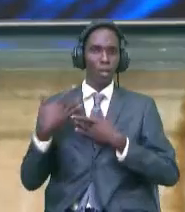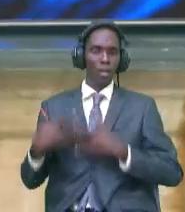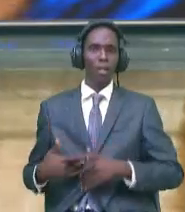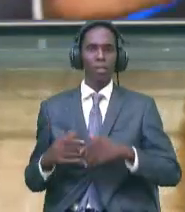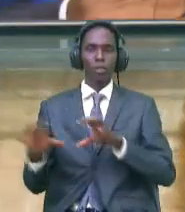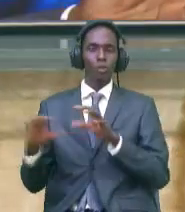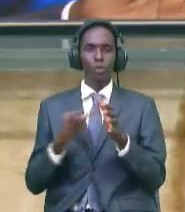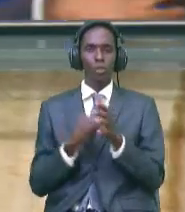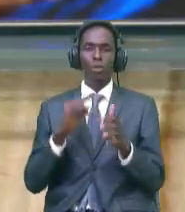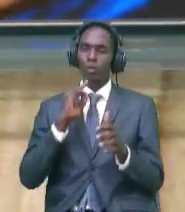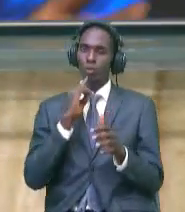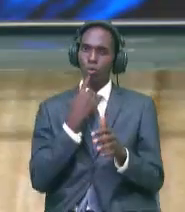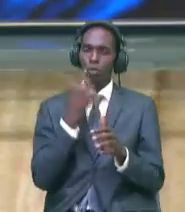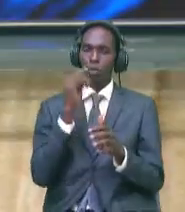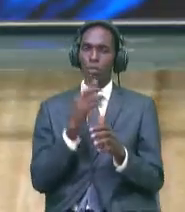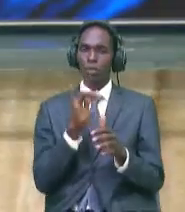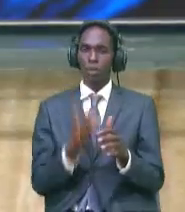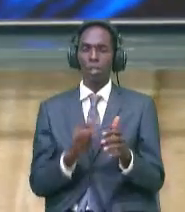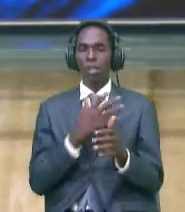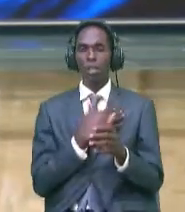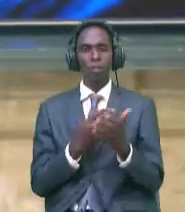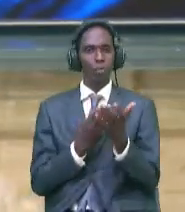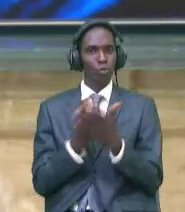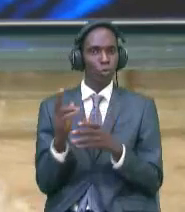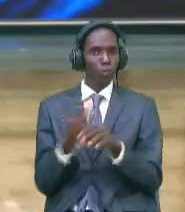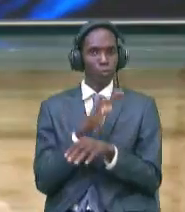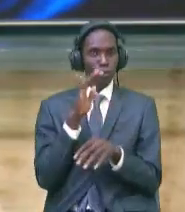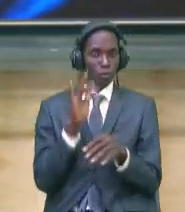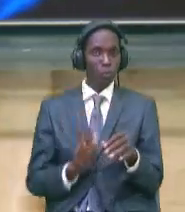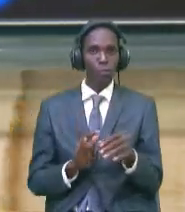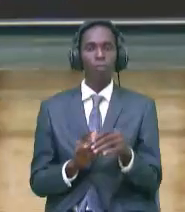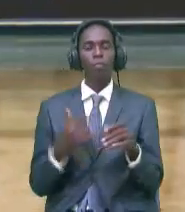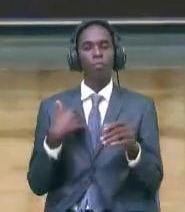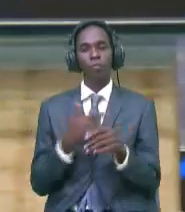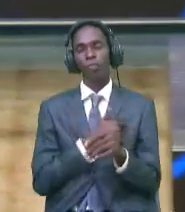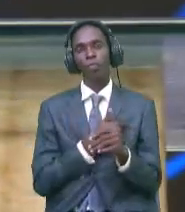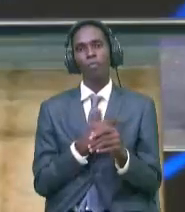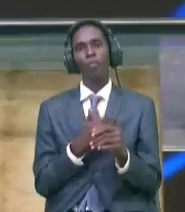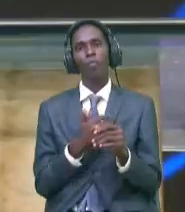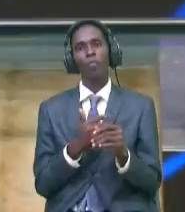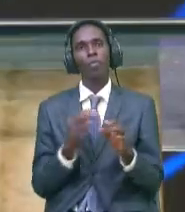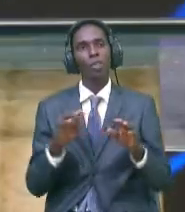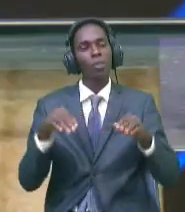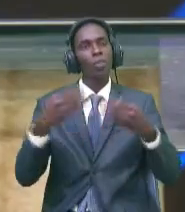then we're the saints of God who offer praise, glorifying Him. And to him